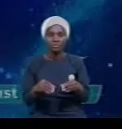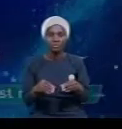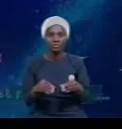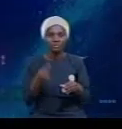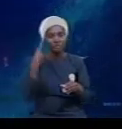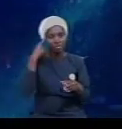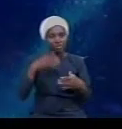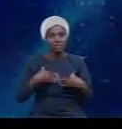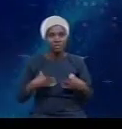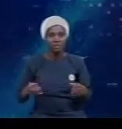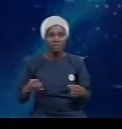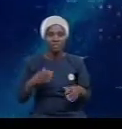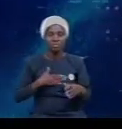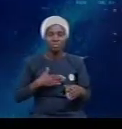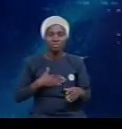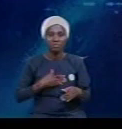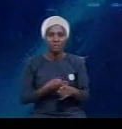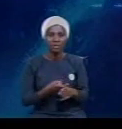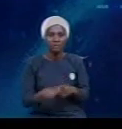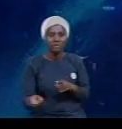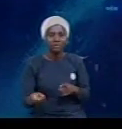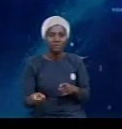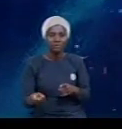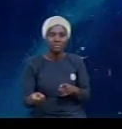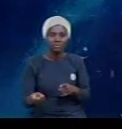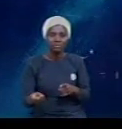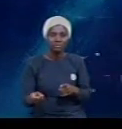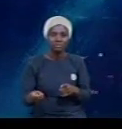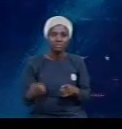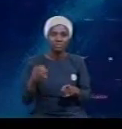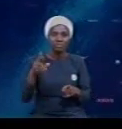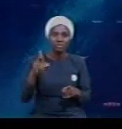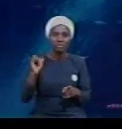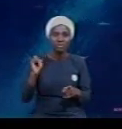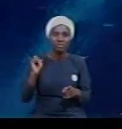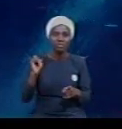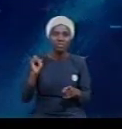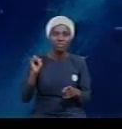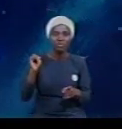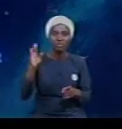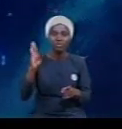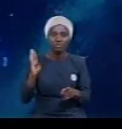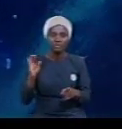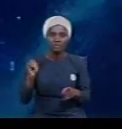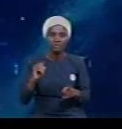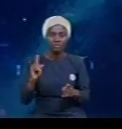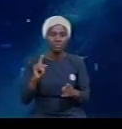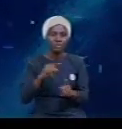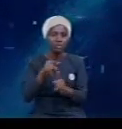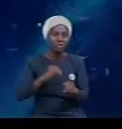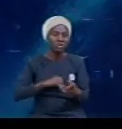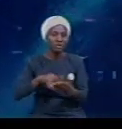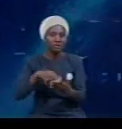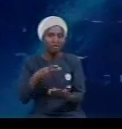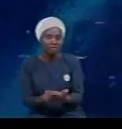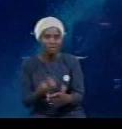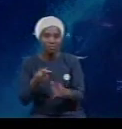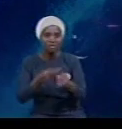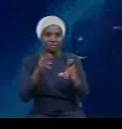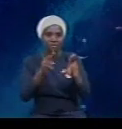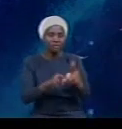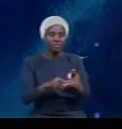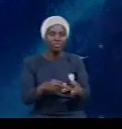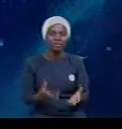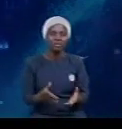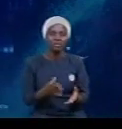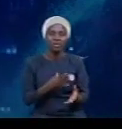my injured left ribs, where I tripped and fell on the edge of a chair and rolled down, banging my